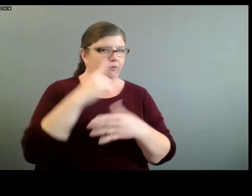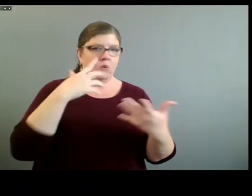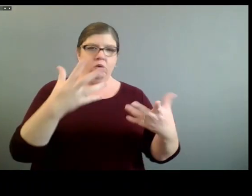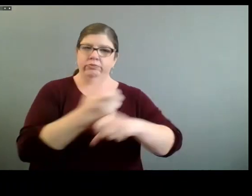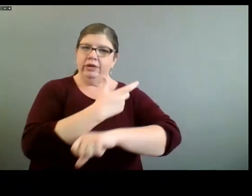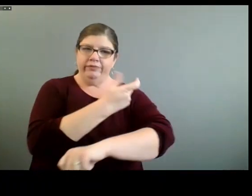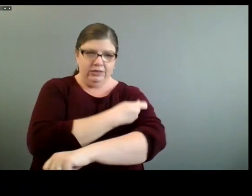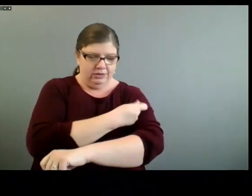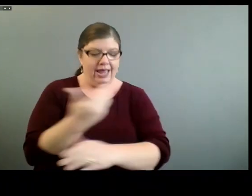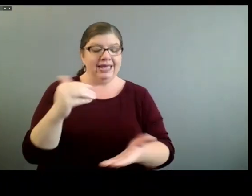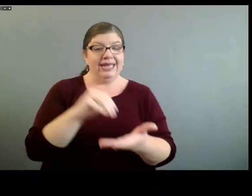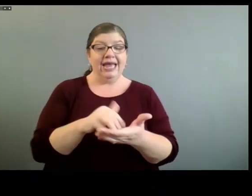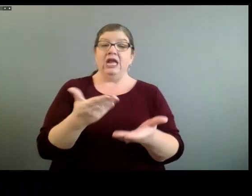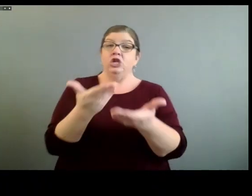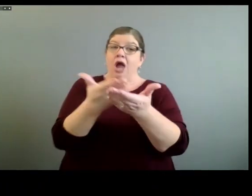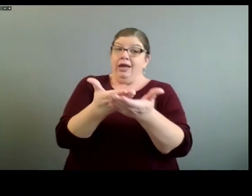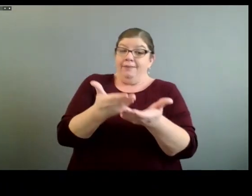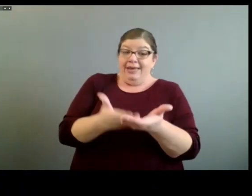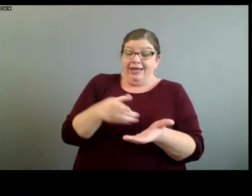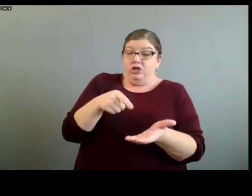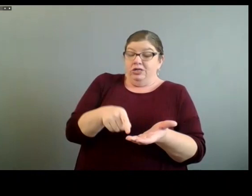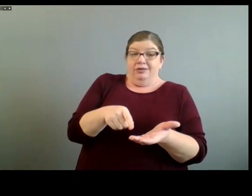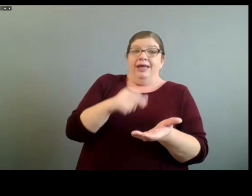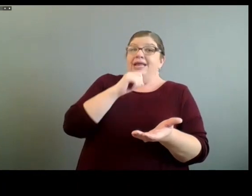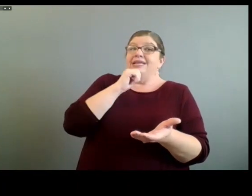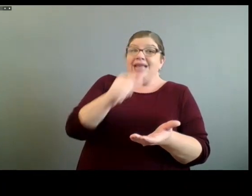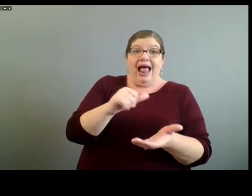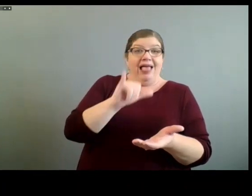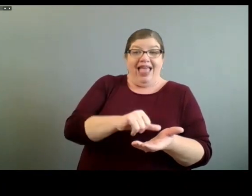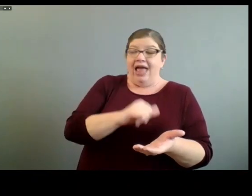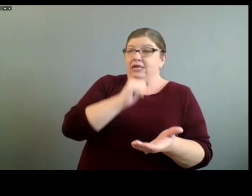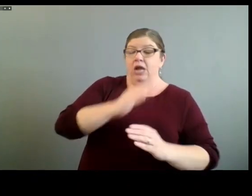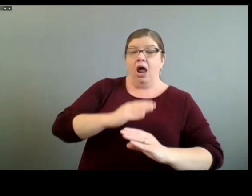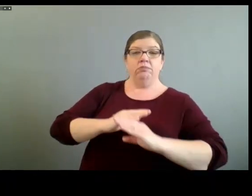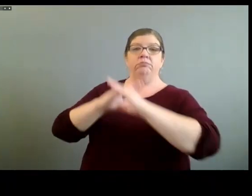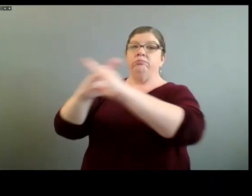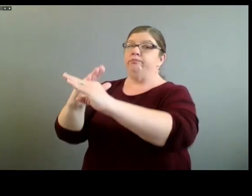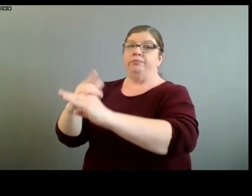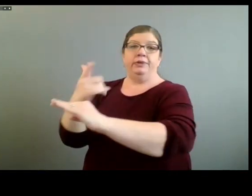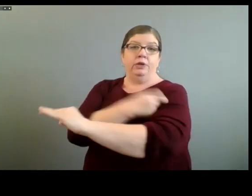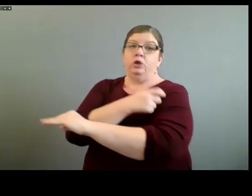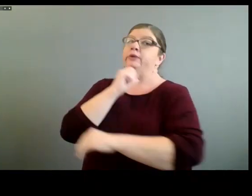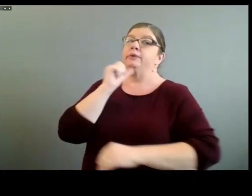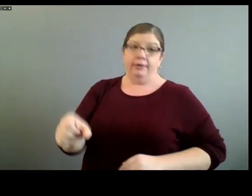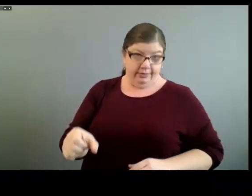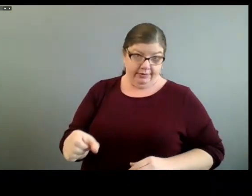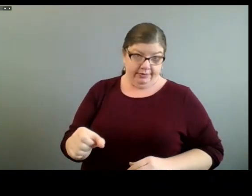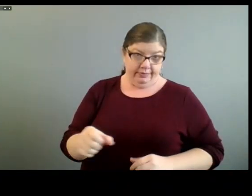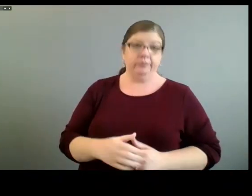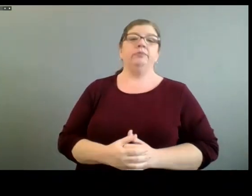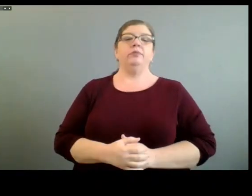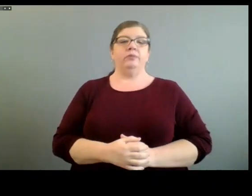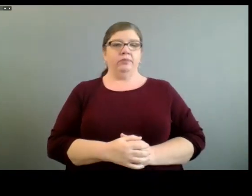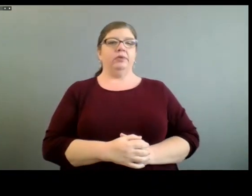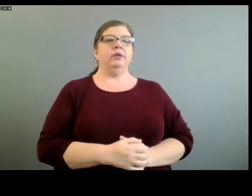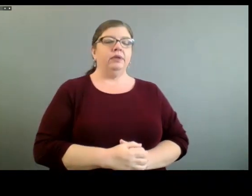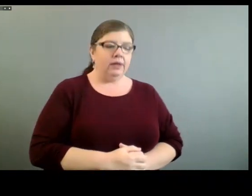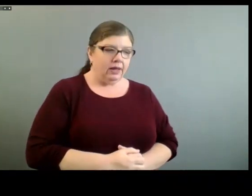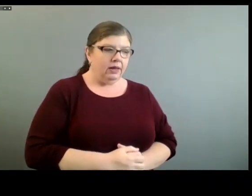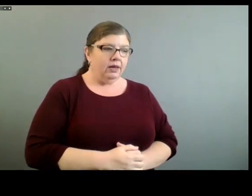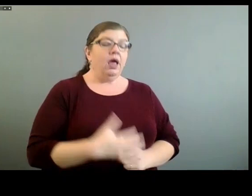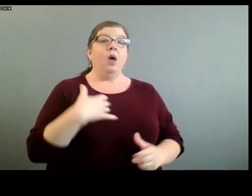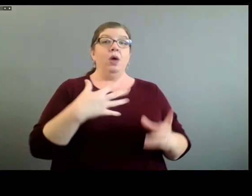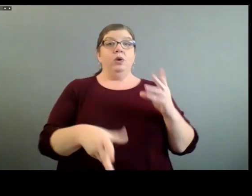Again, documentation will not be a barrier to getting a vaccine. I do want to add that this